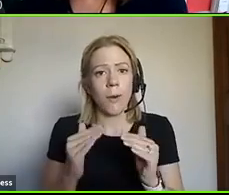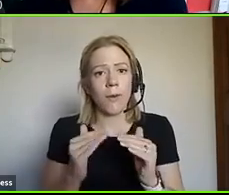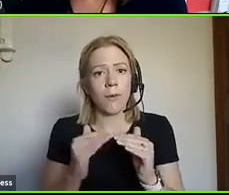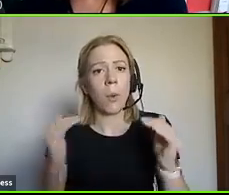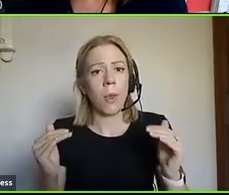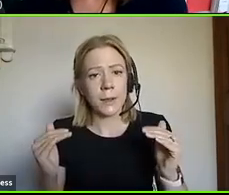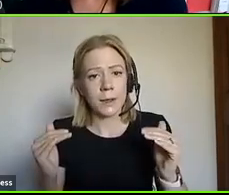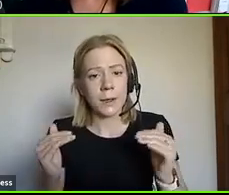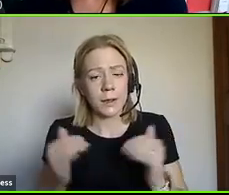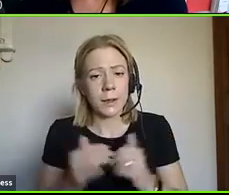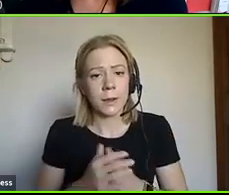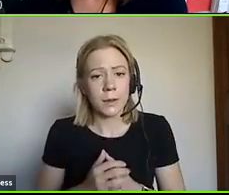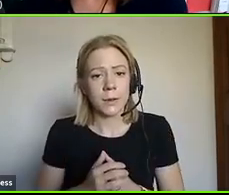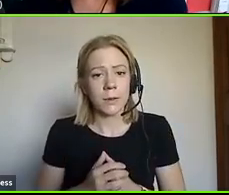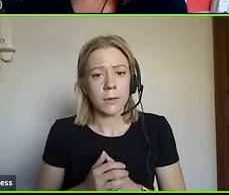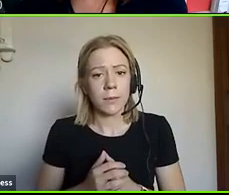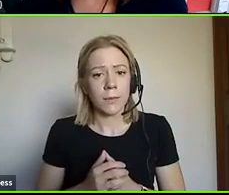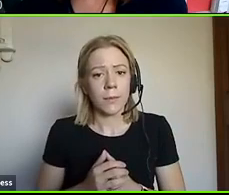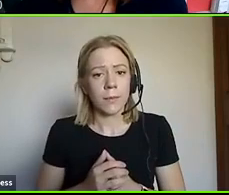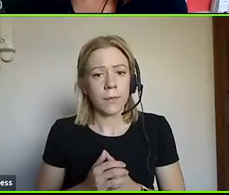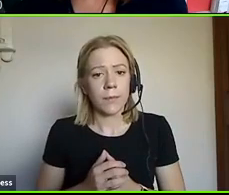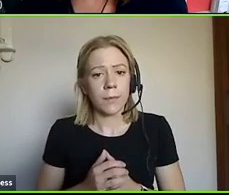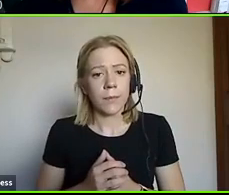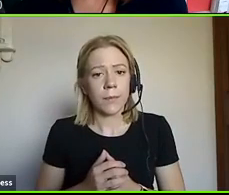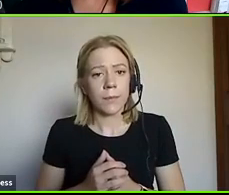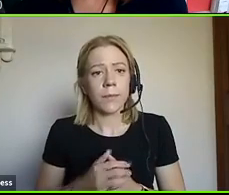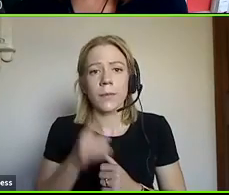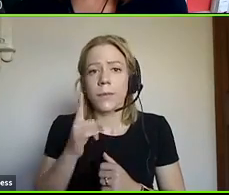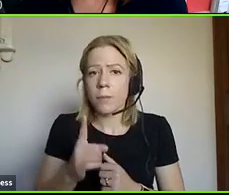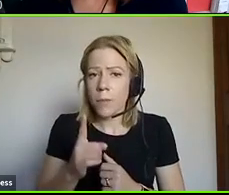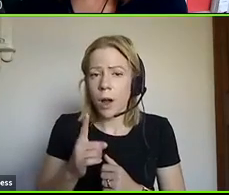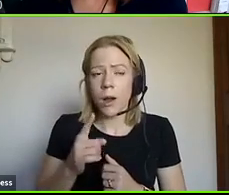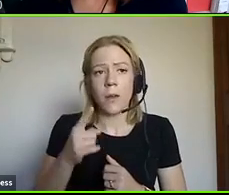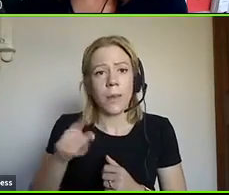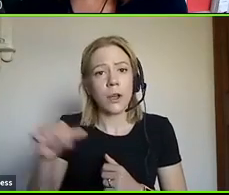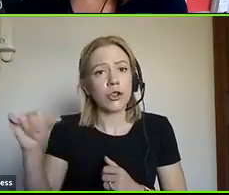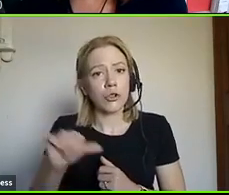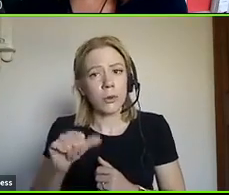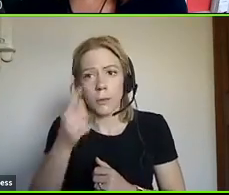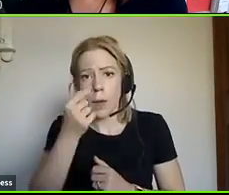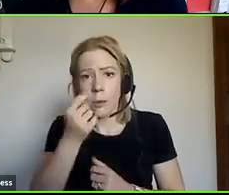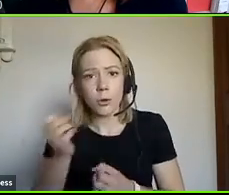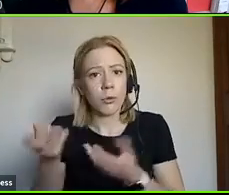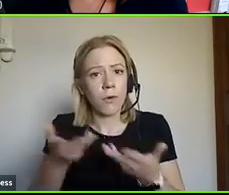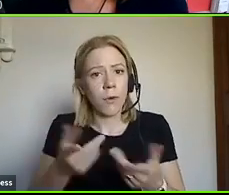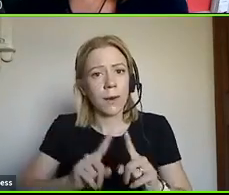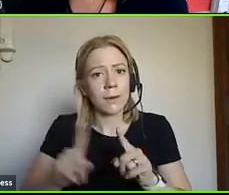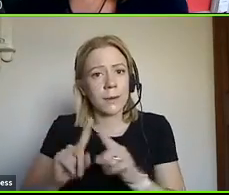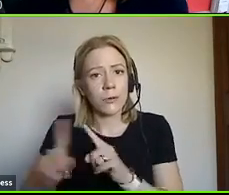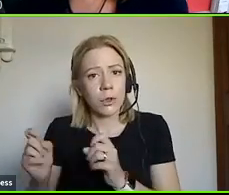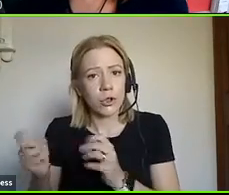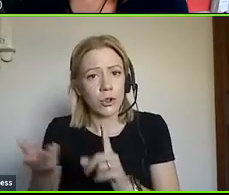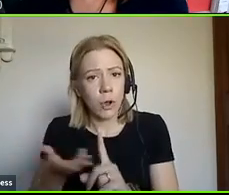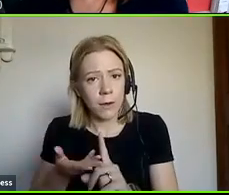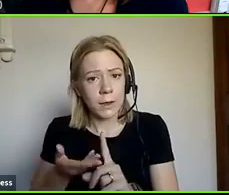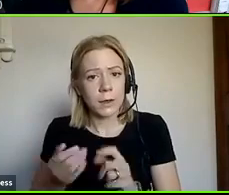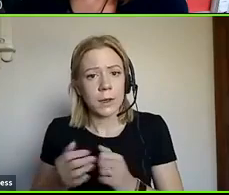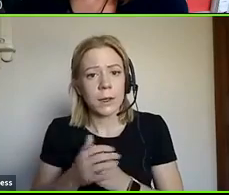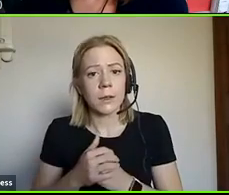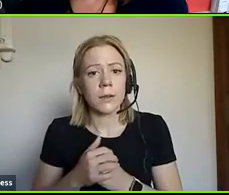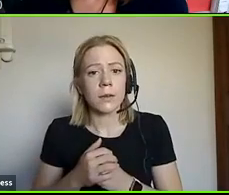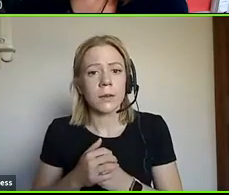the government should be able actually to coordinate the different kind of services providing on its territory, and should